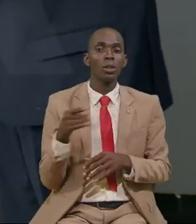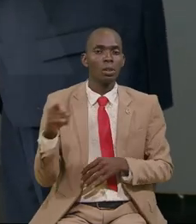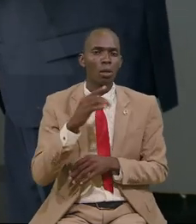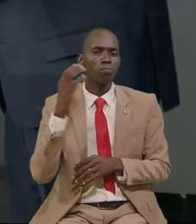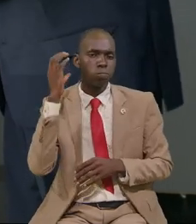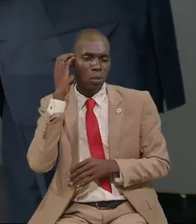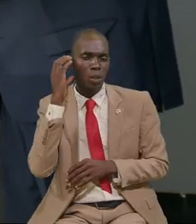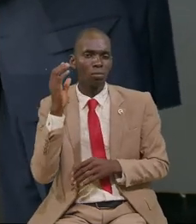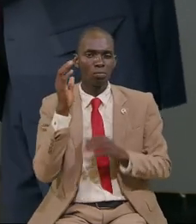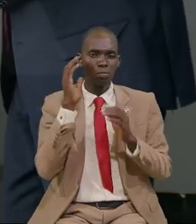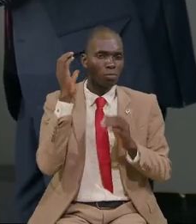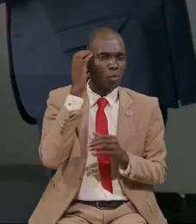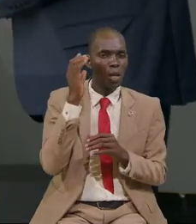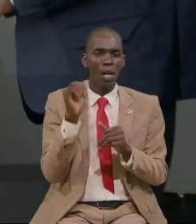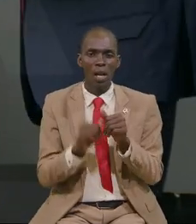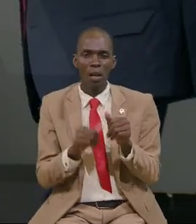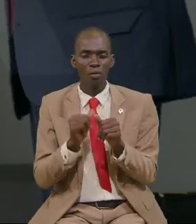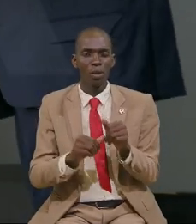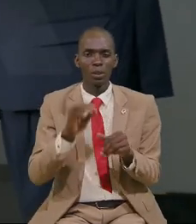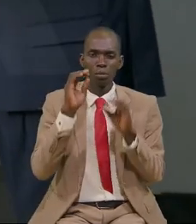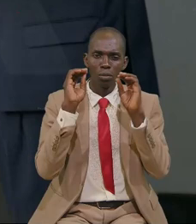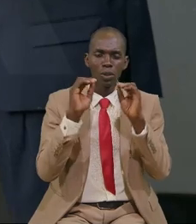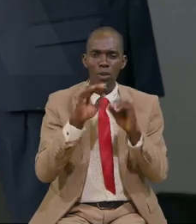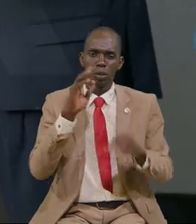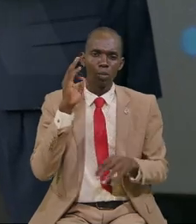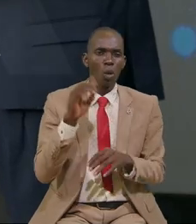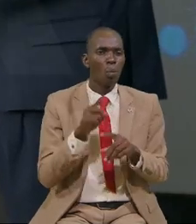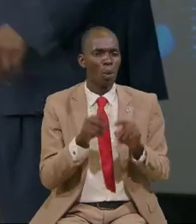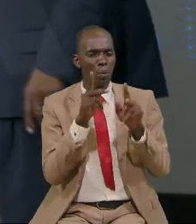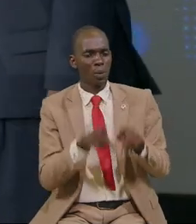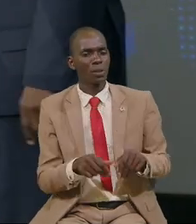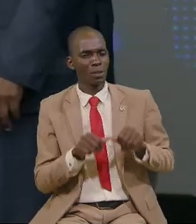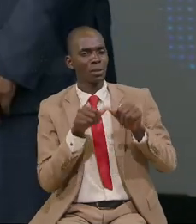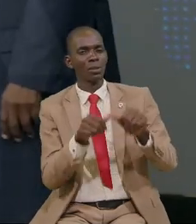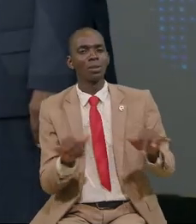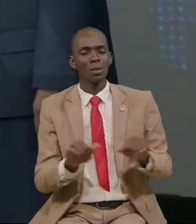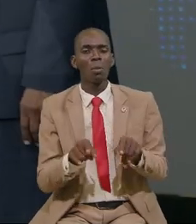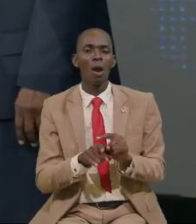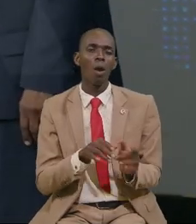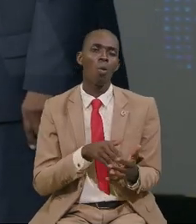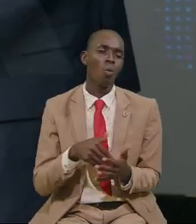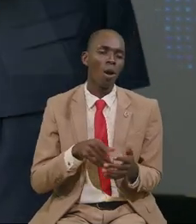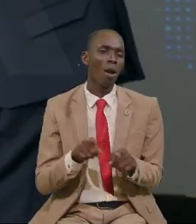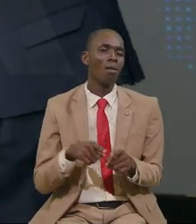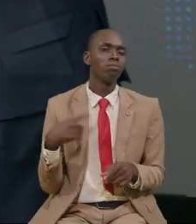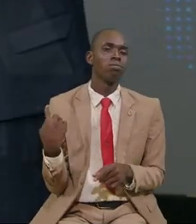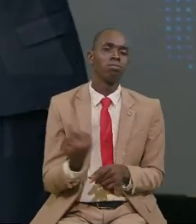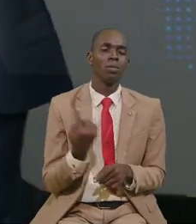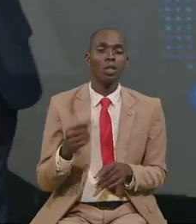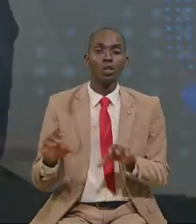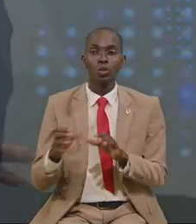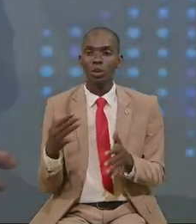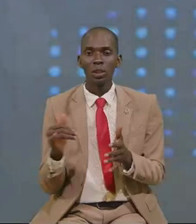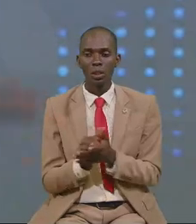they listen to every word, but they're still the same, as weak as ever. The same thing that pushed them down